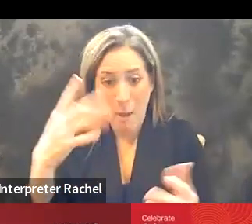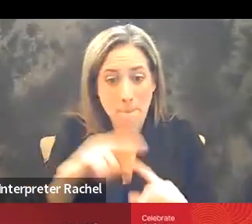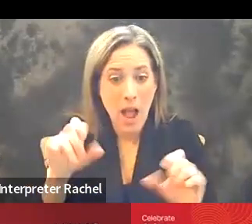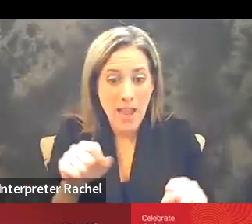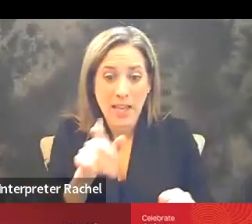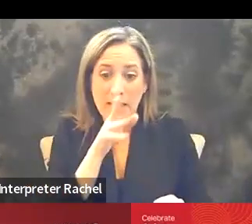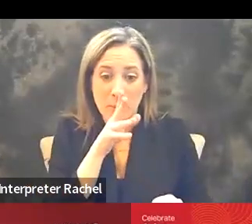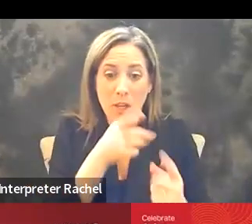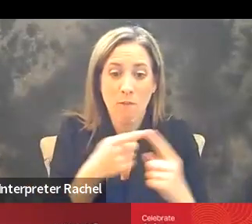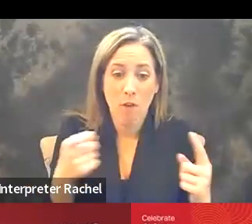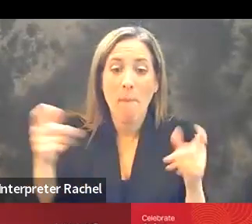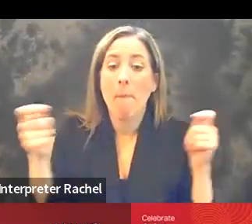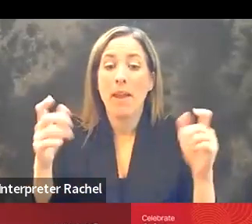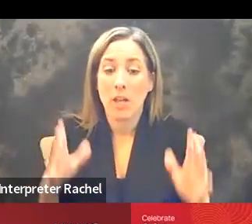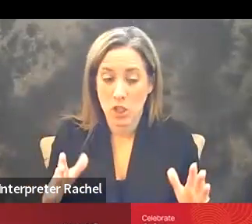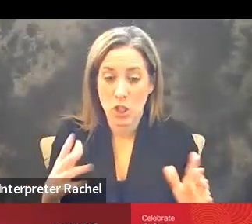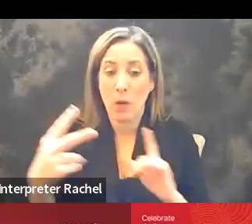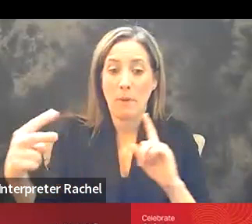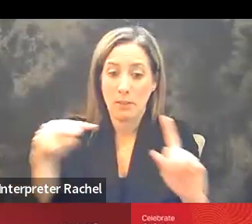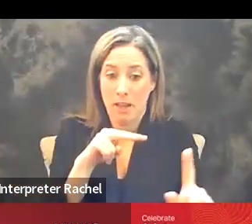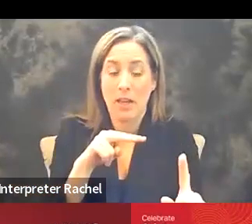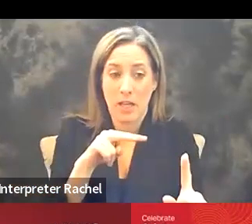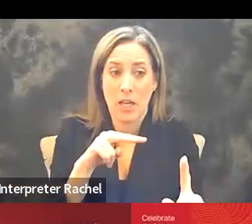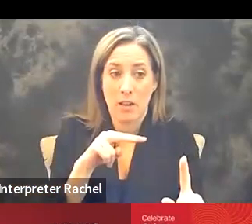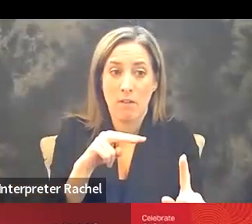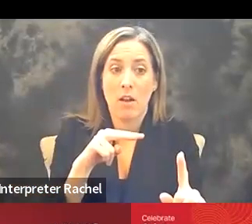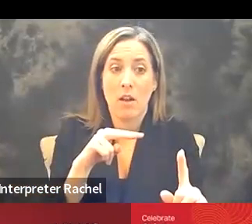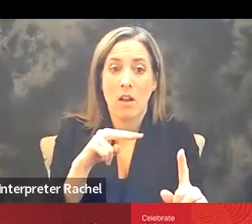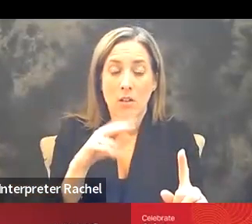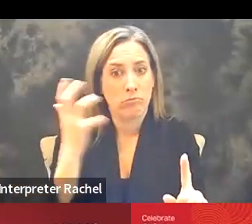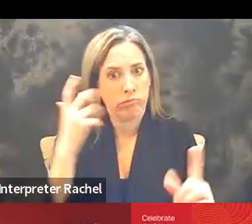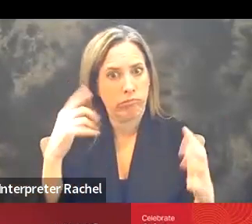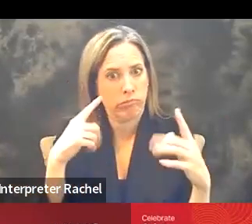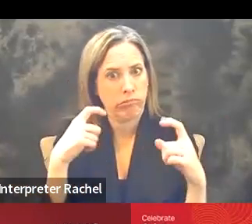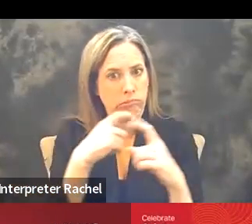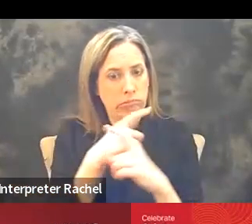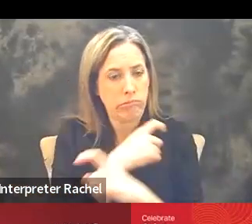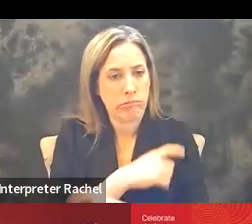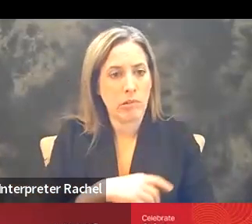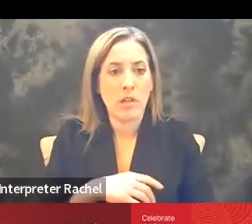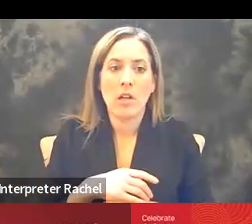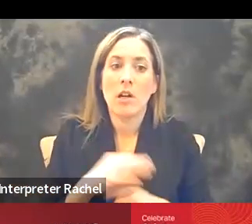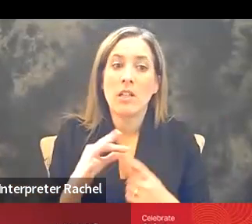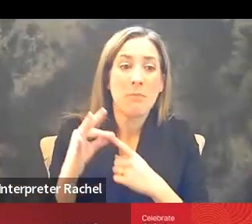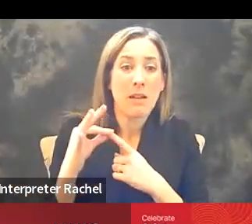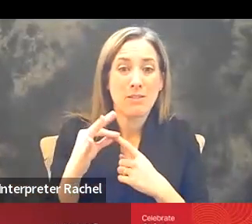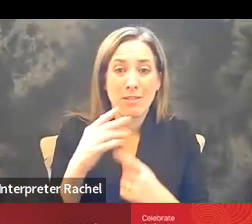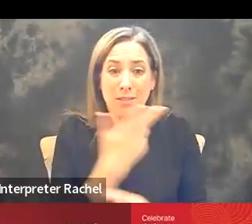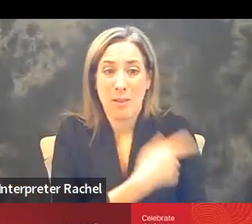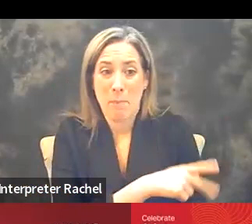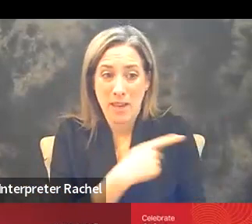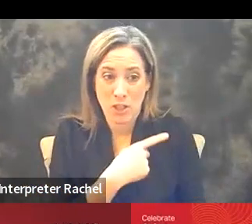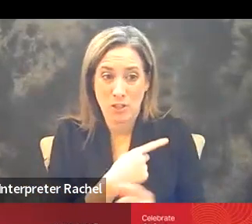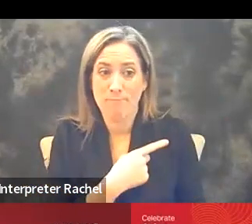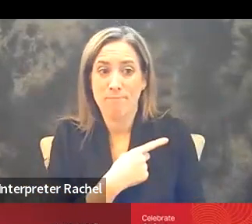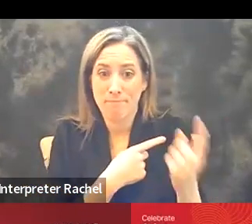a manager perspective how complicated it can be, especially when the patient presents and the